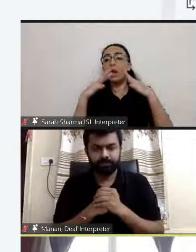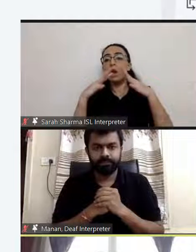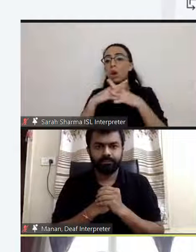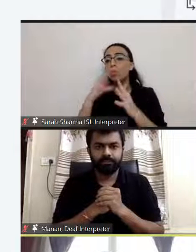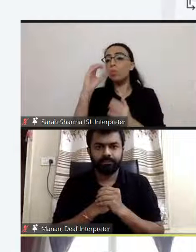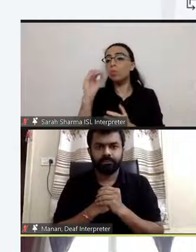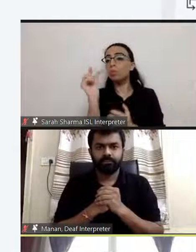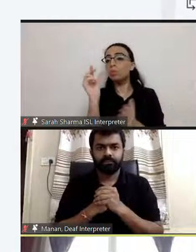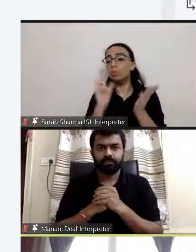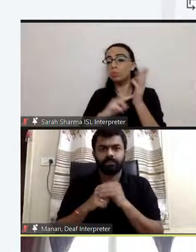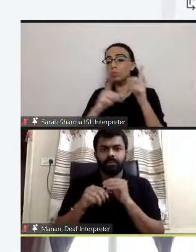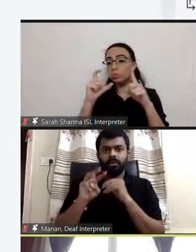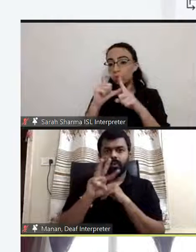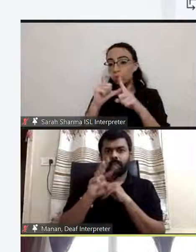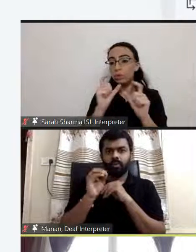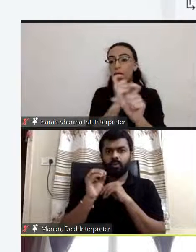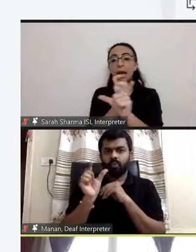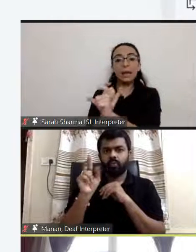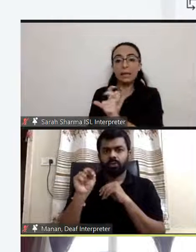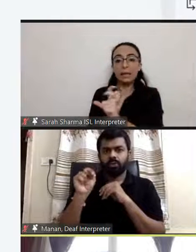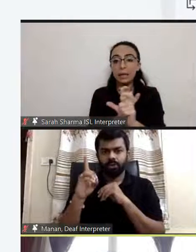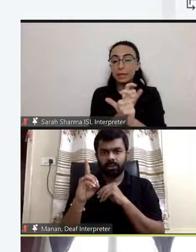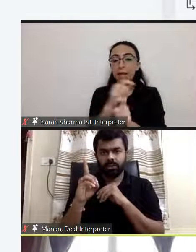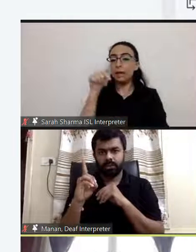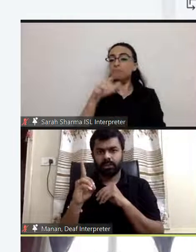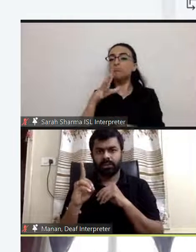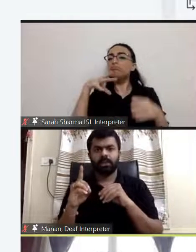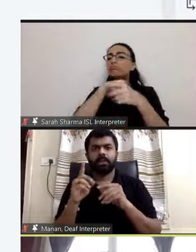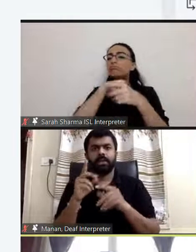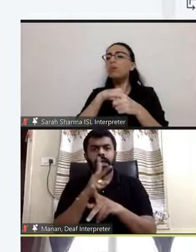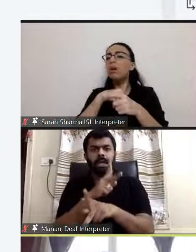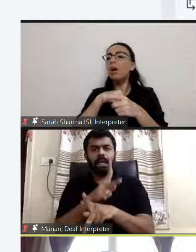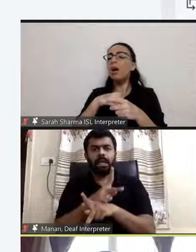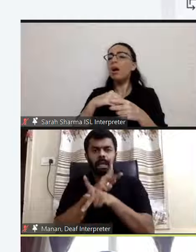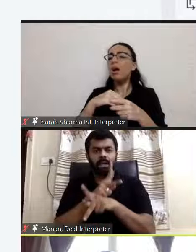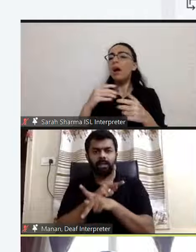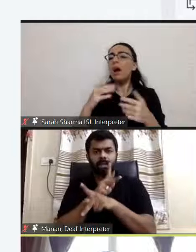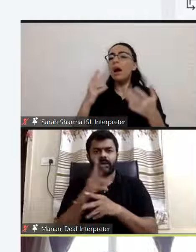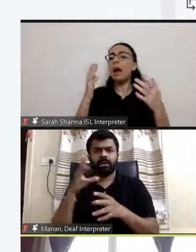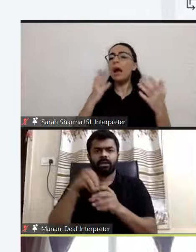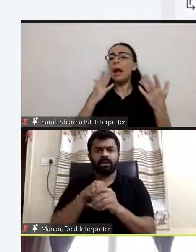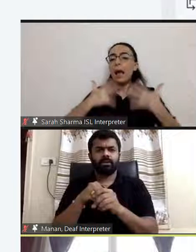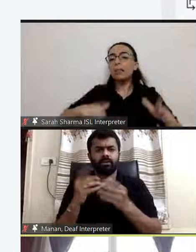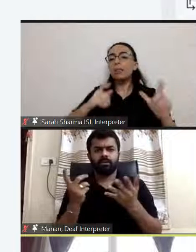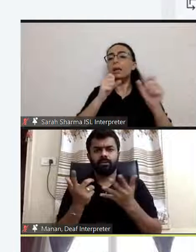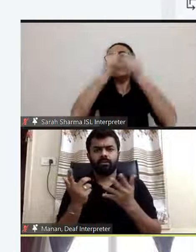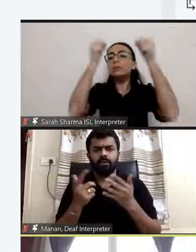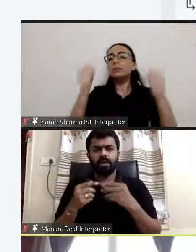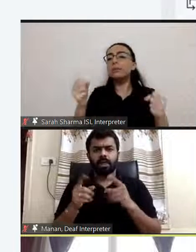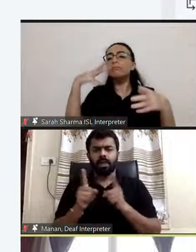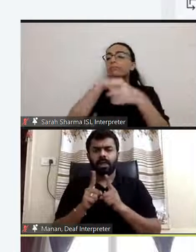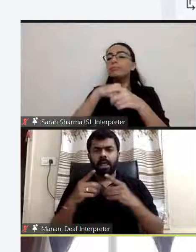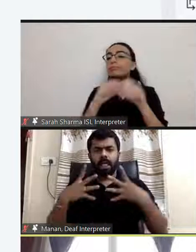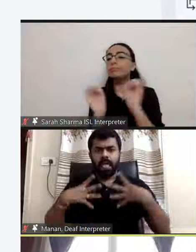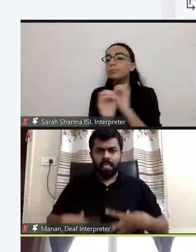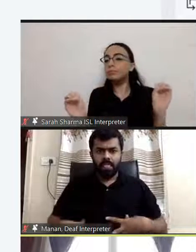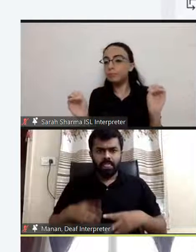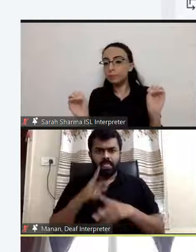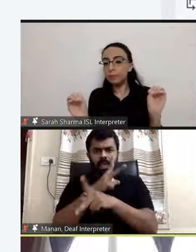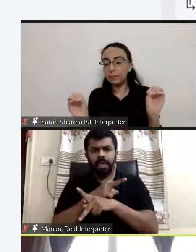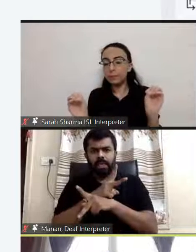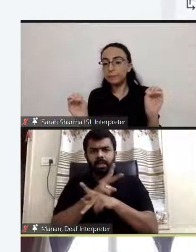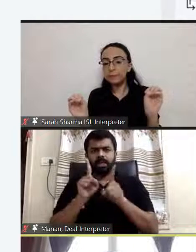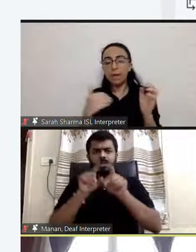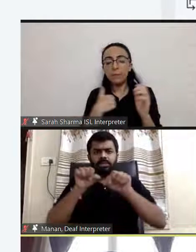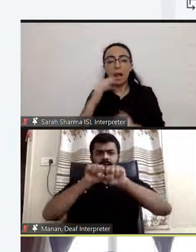is not part of the health system. And our question was, how can we support this issue as it